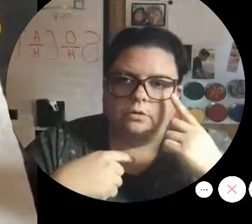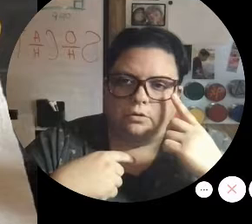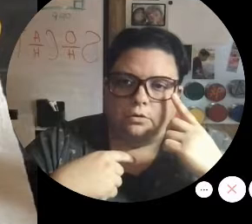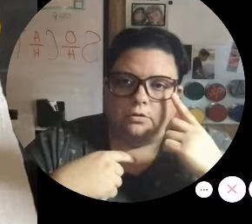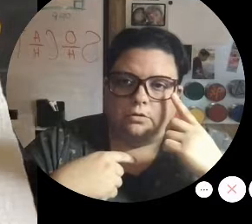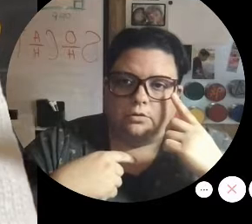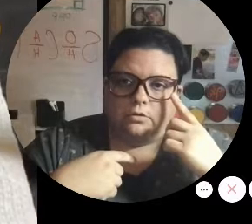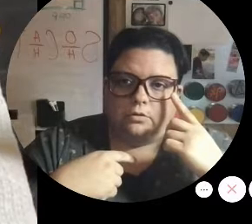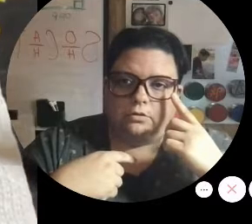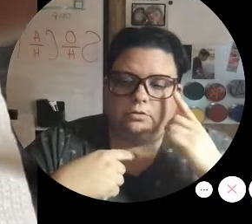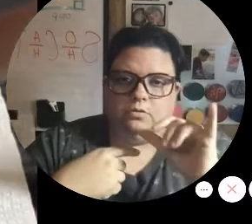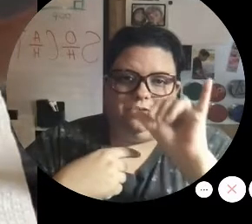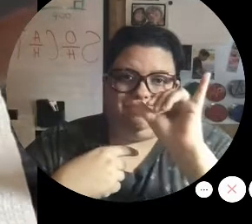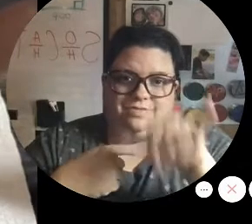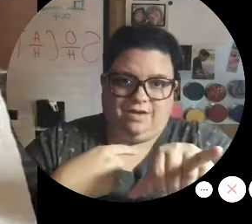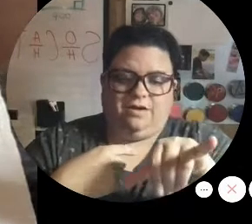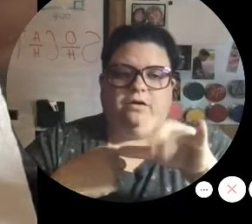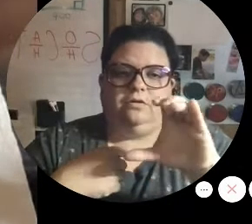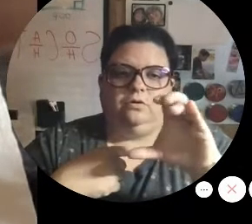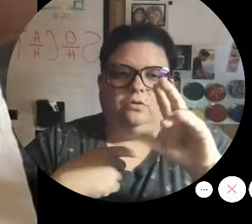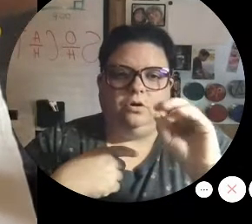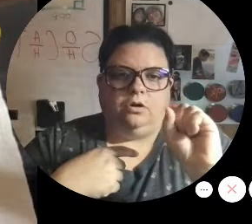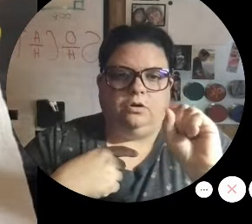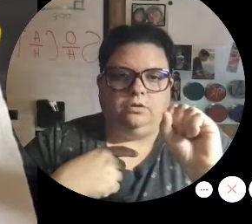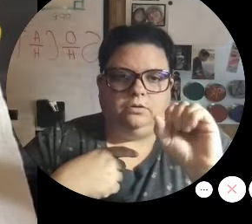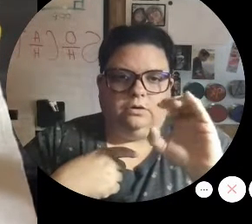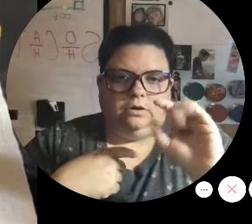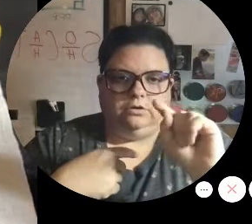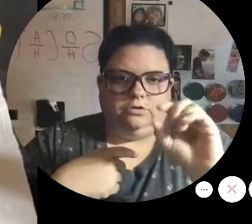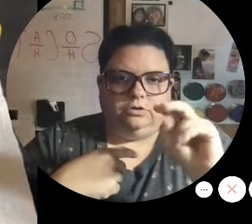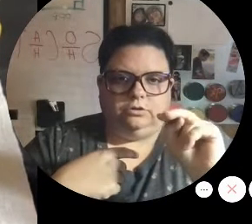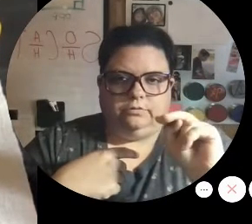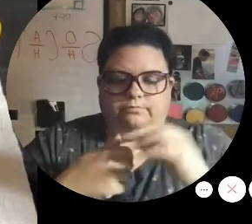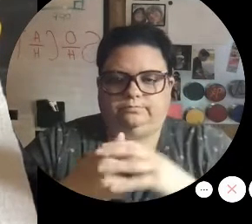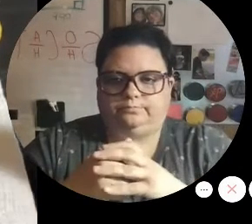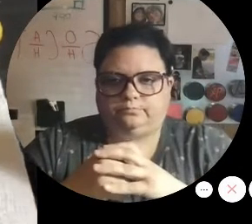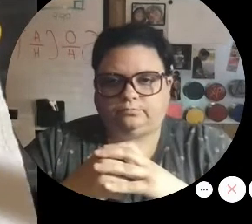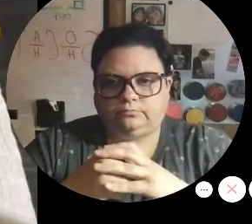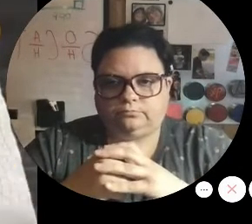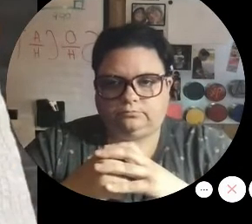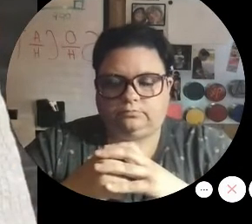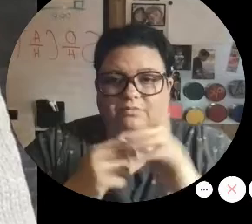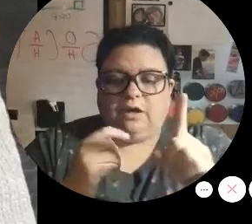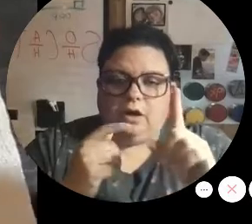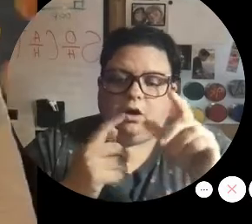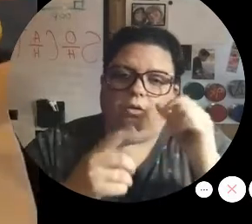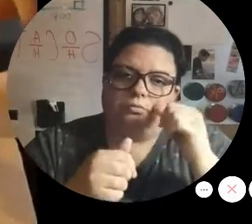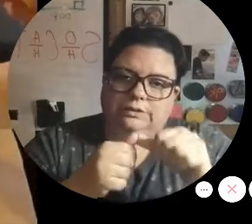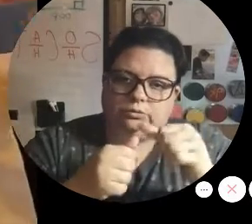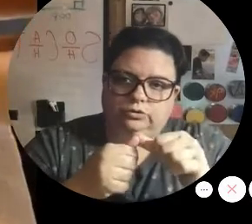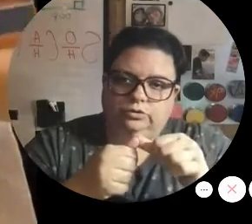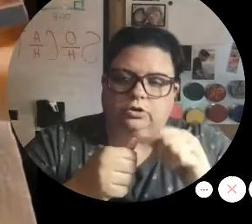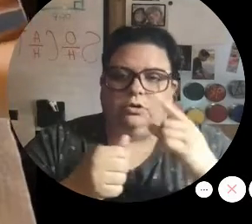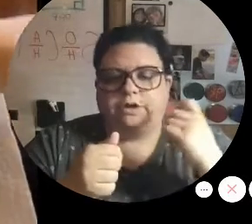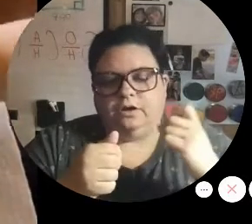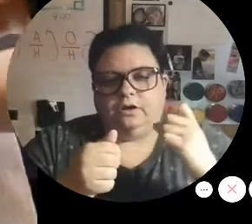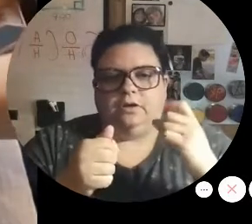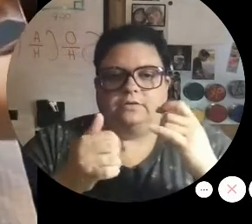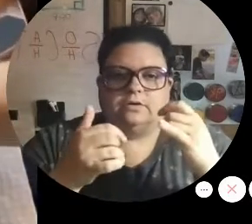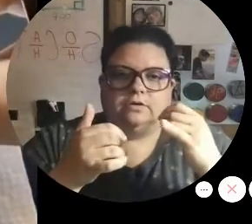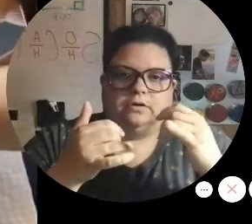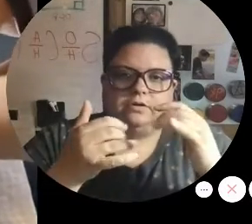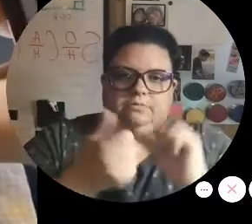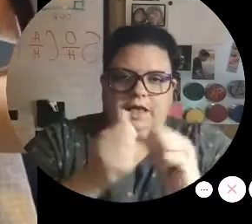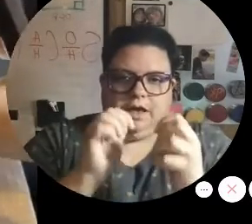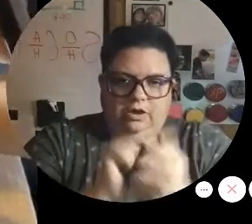There's our cross section right there. Now keep in mind, because it's Play-Doh, it is